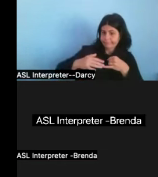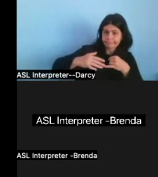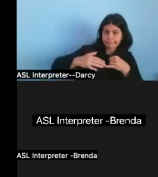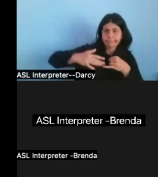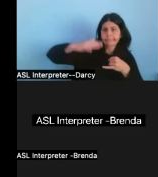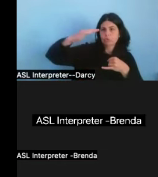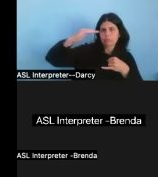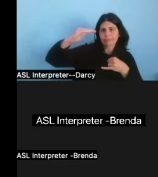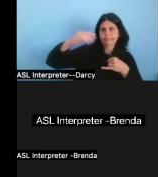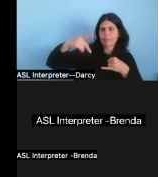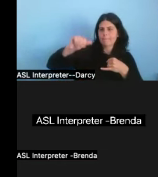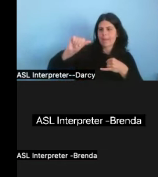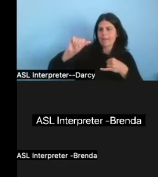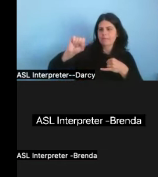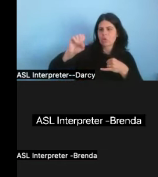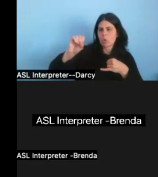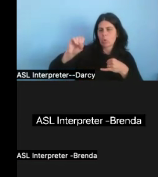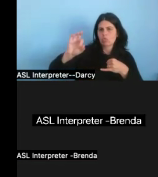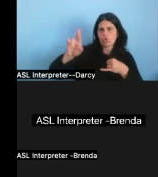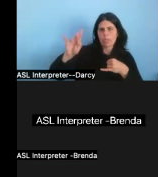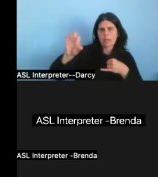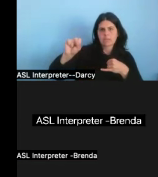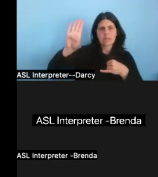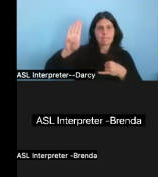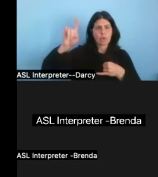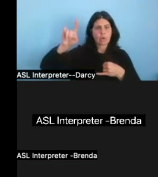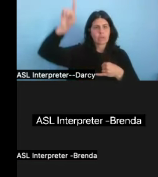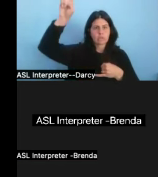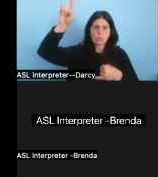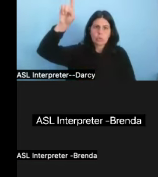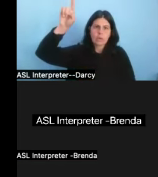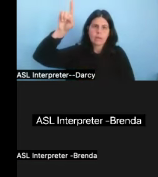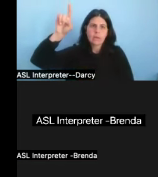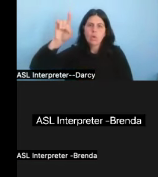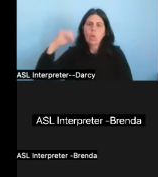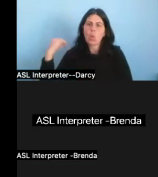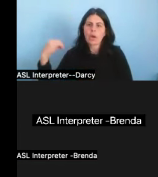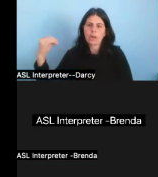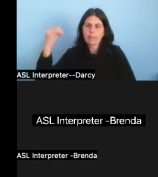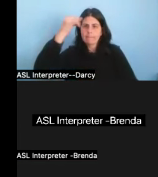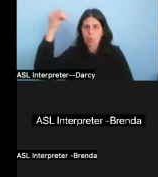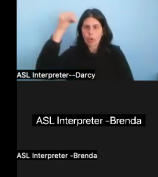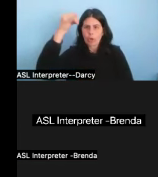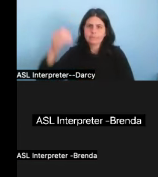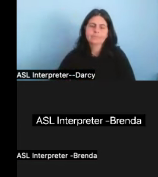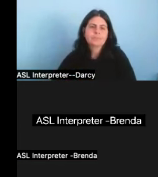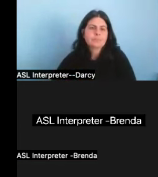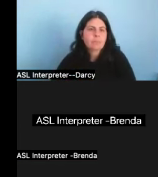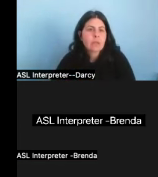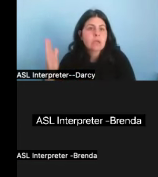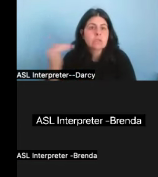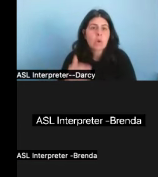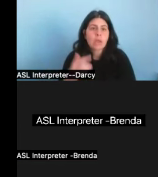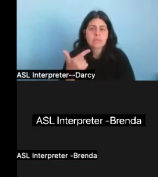Paso Robles, and then Berkeley picks up Paso Robles to the Oregon border. So our next speaker is going to be